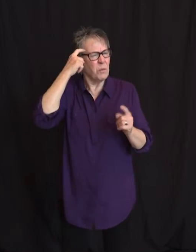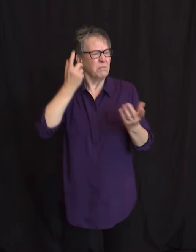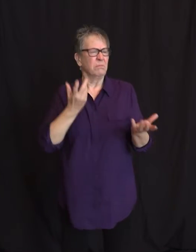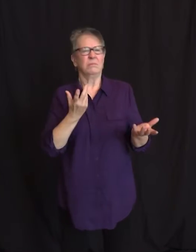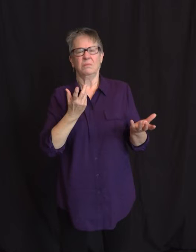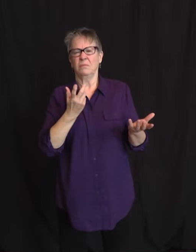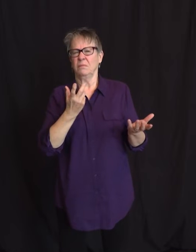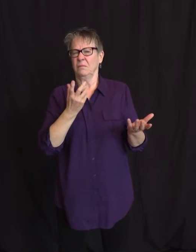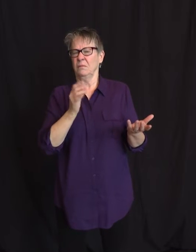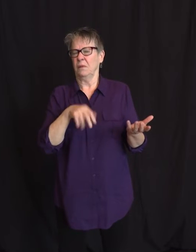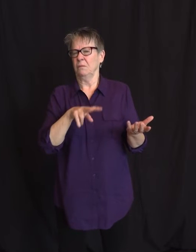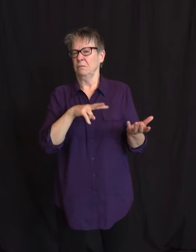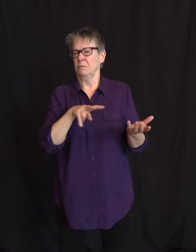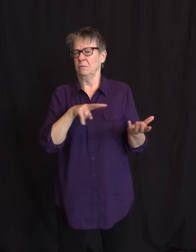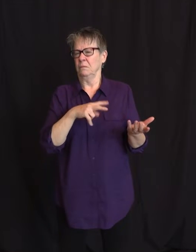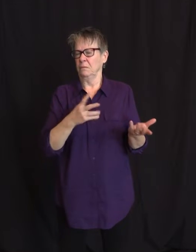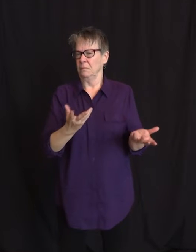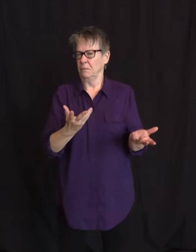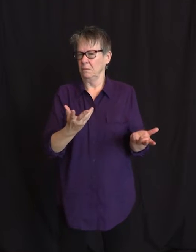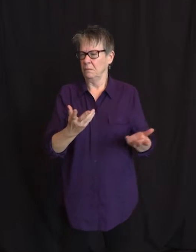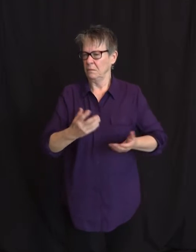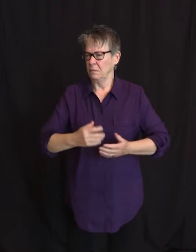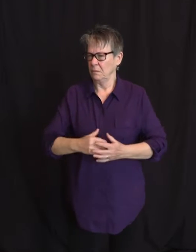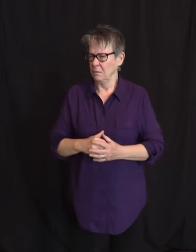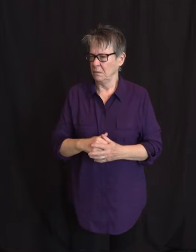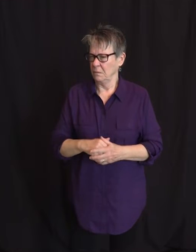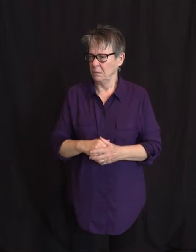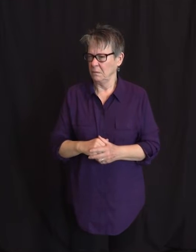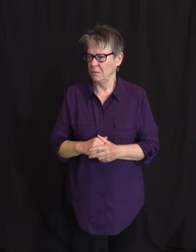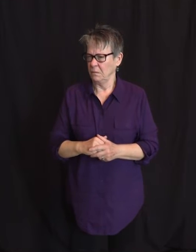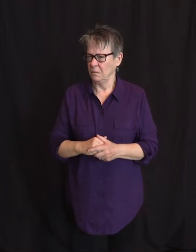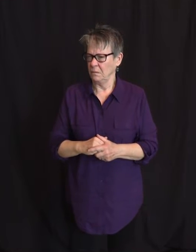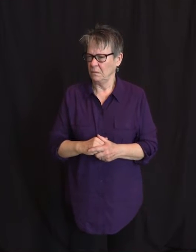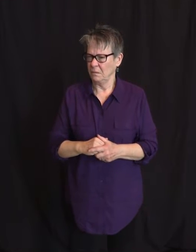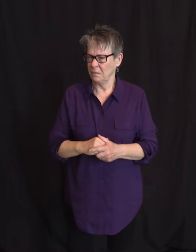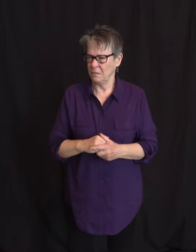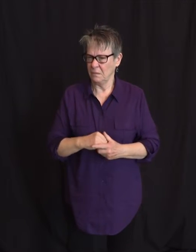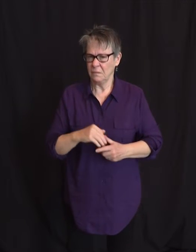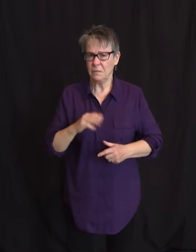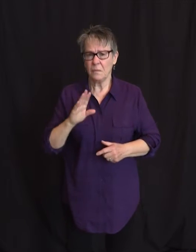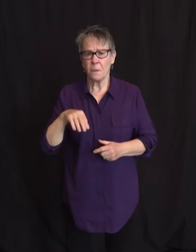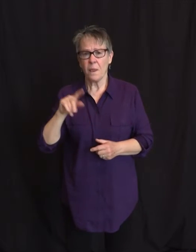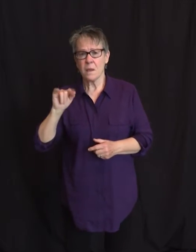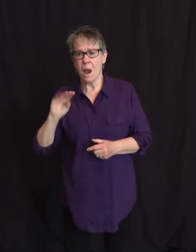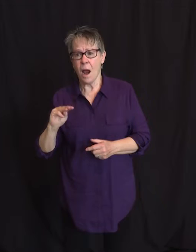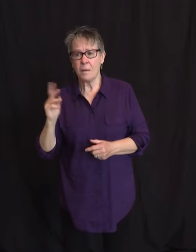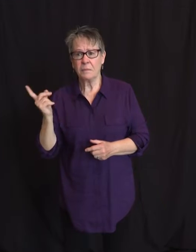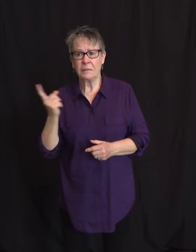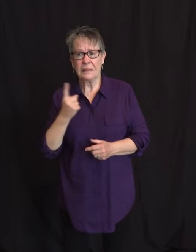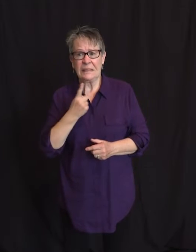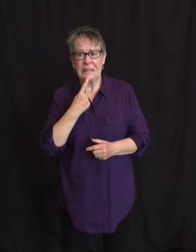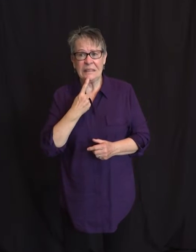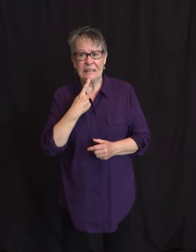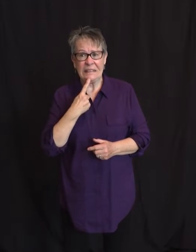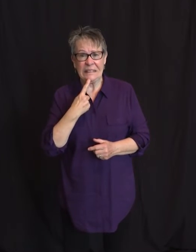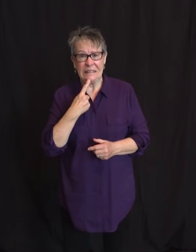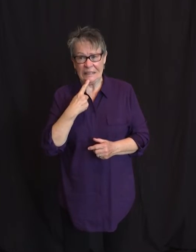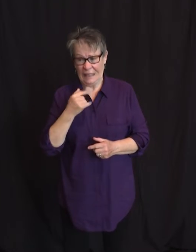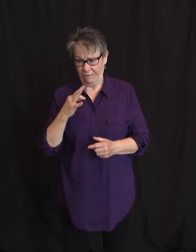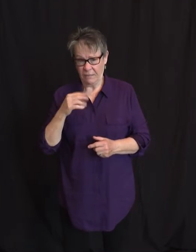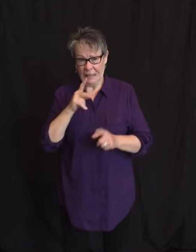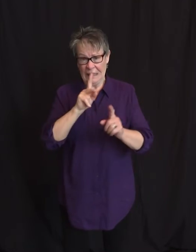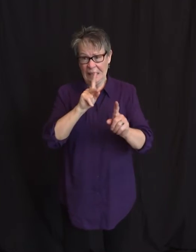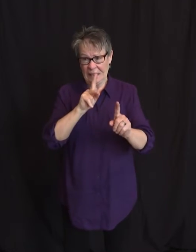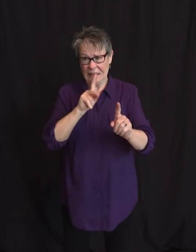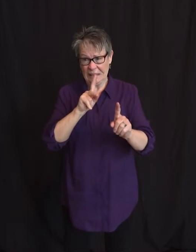massive surplus in the federal budget, not a deficit. So we do need, I just want to reiterate, thank you, Tom,